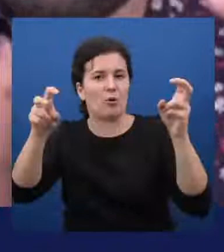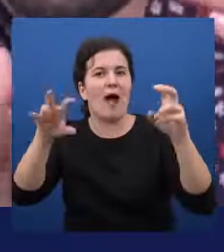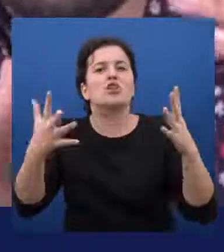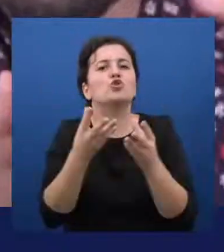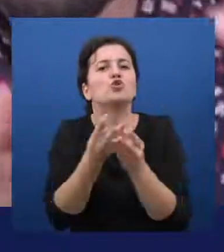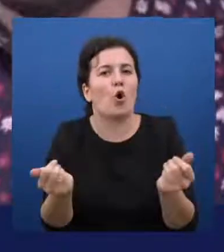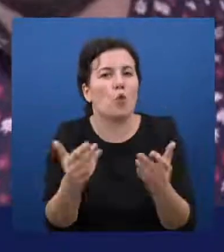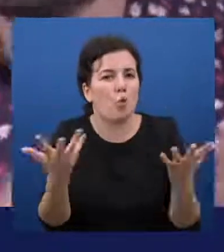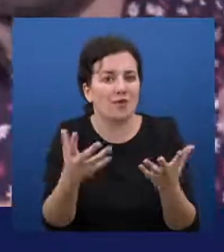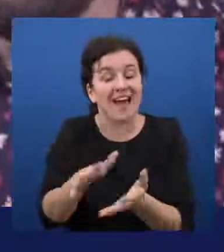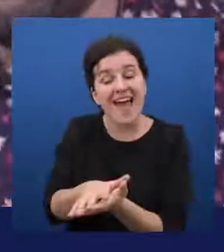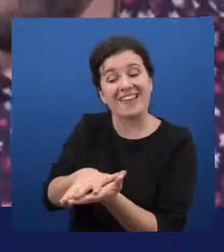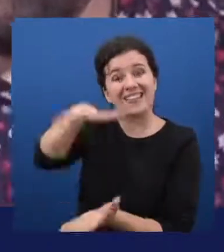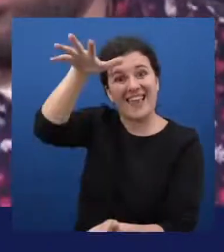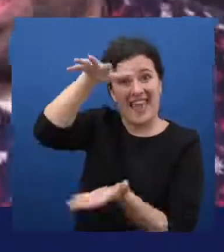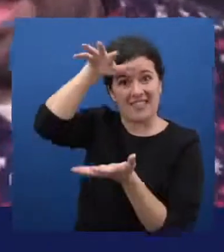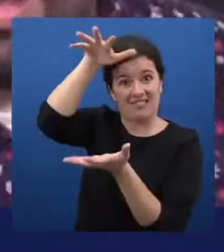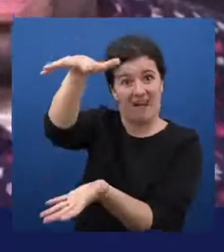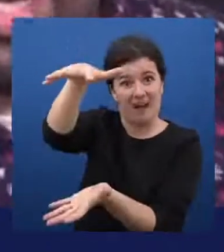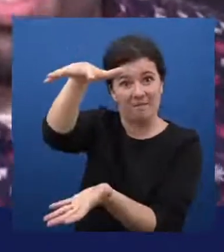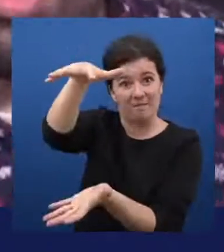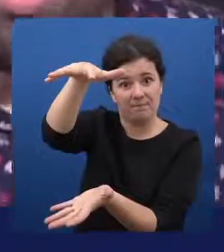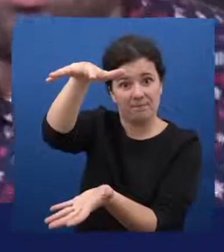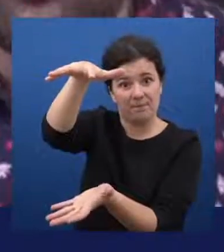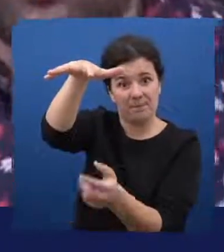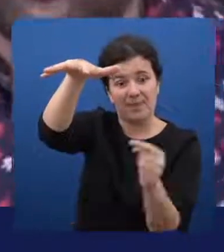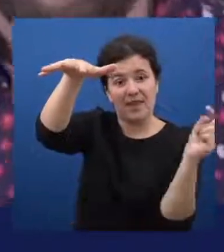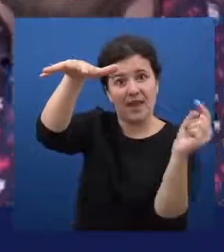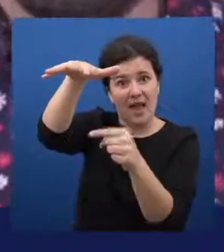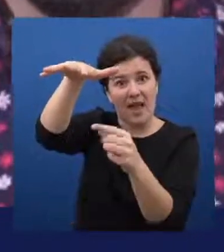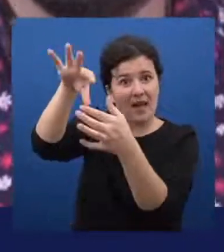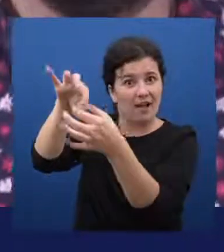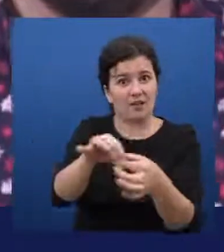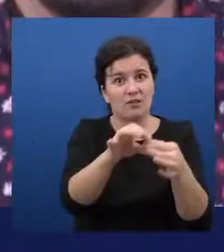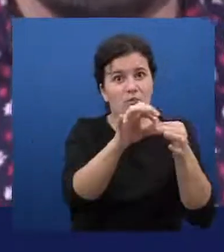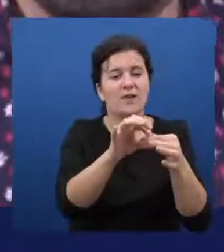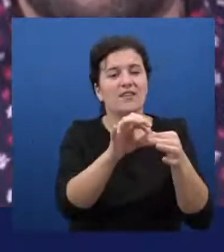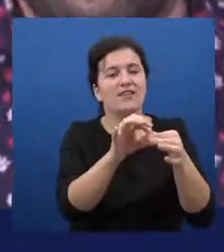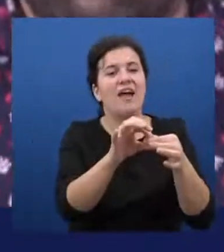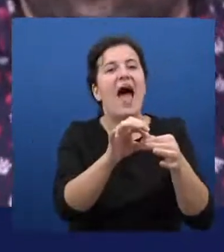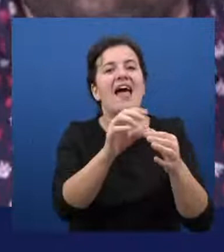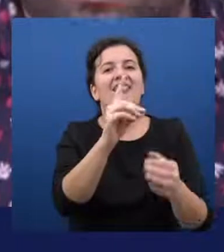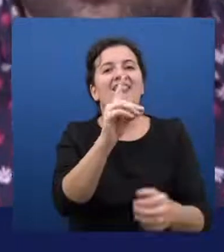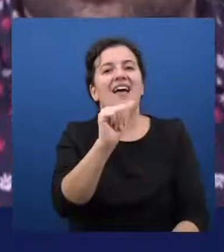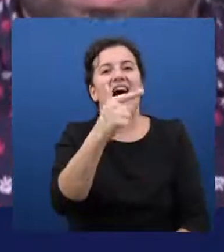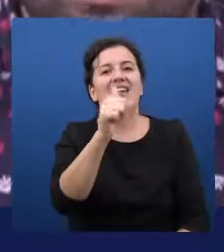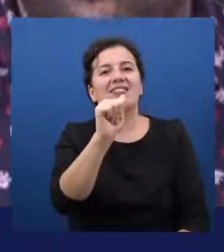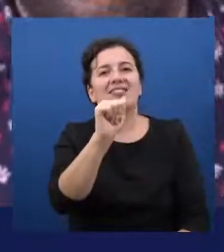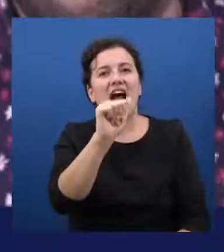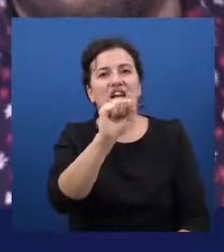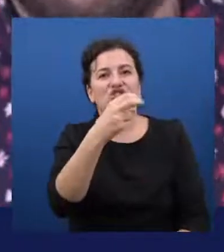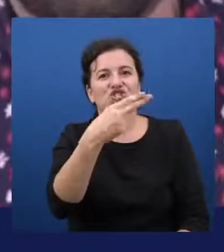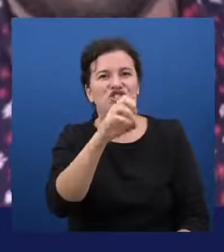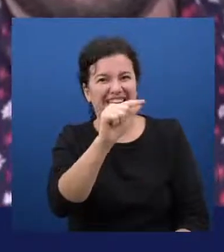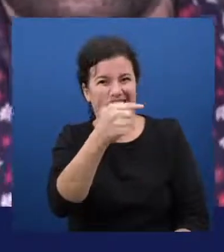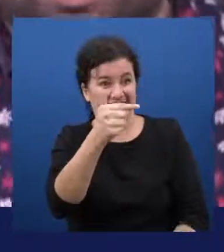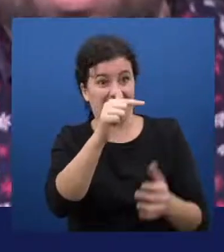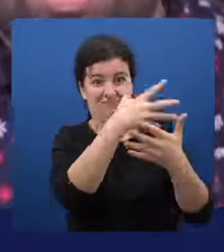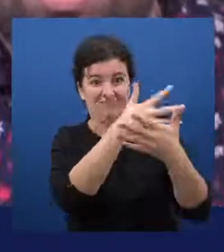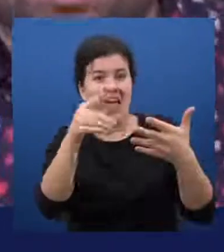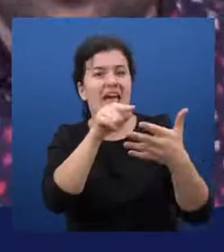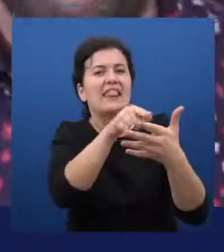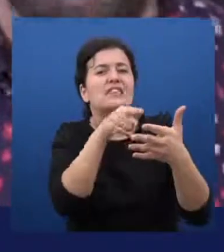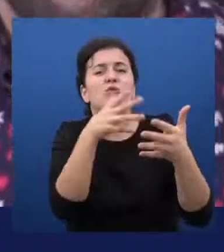data set that is accompanied with a thing called a data sheet that says, this is what we were thinking when we made this data. This is what's in the